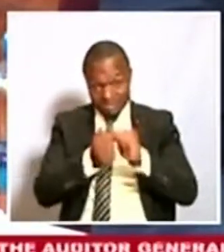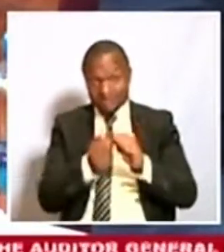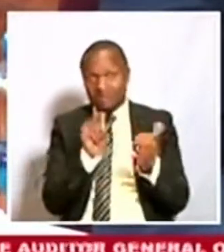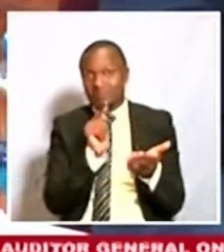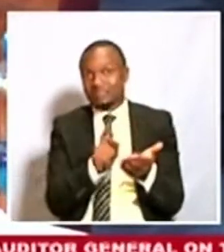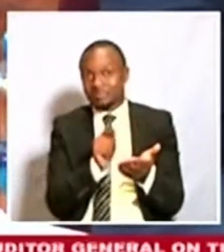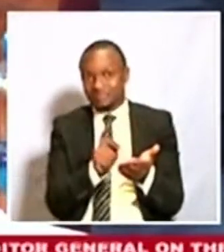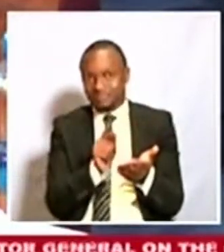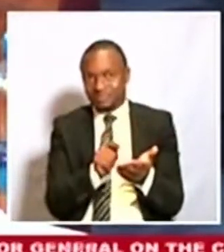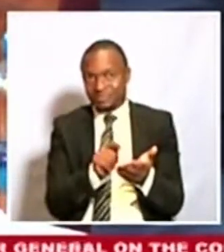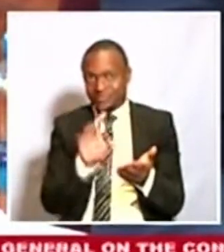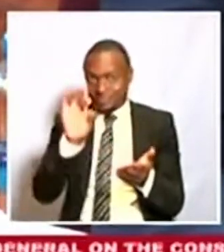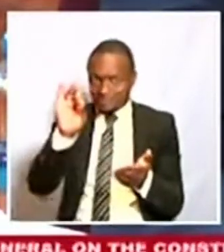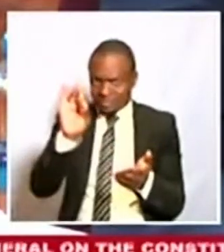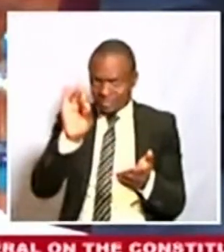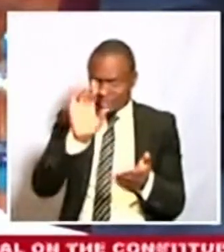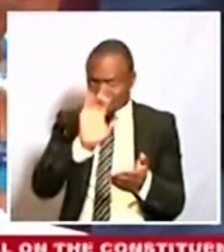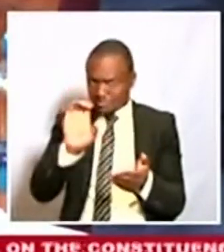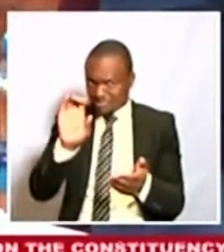was that